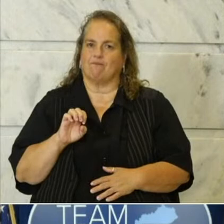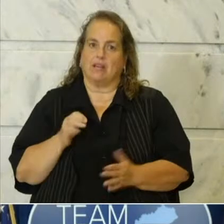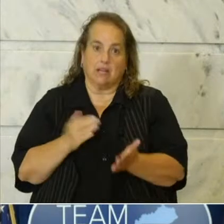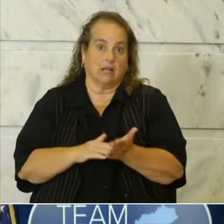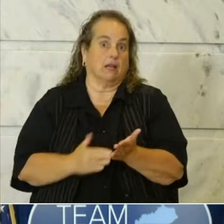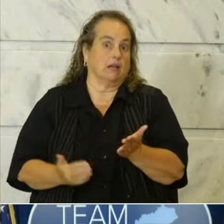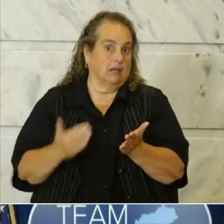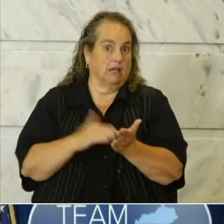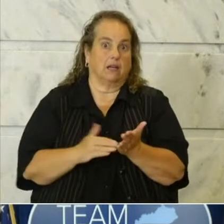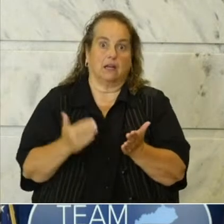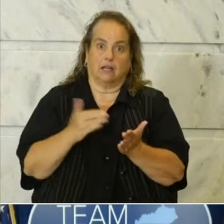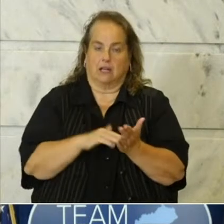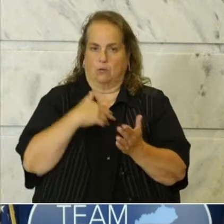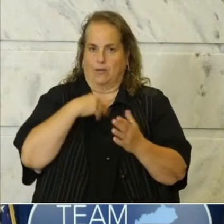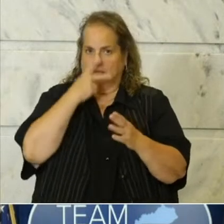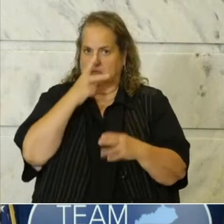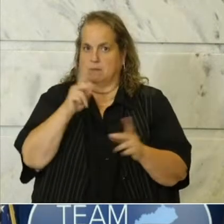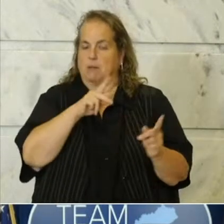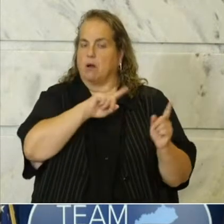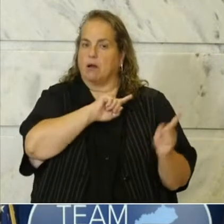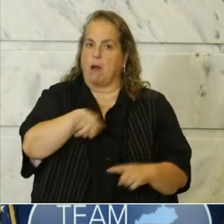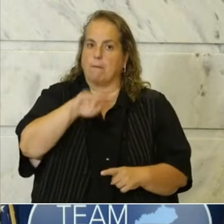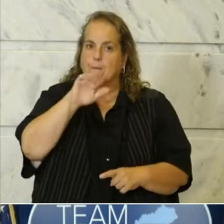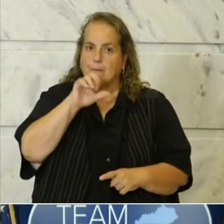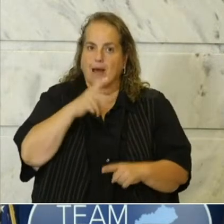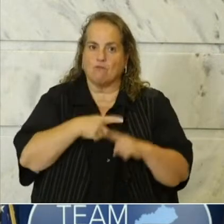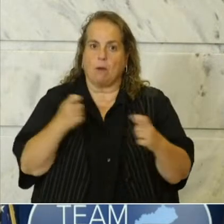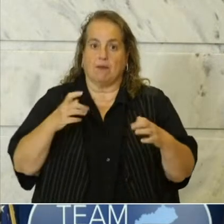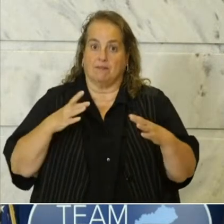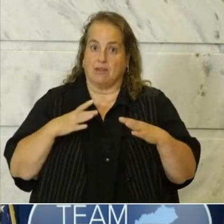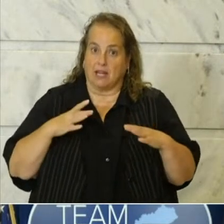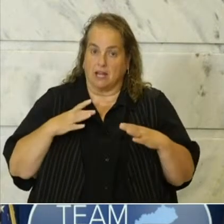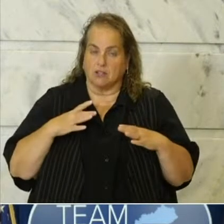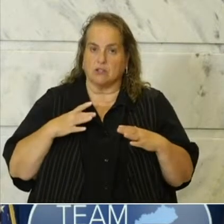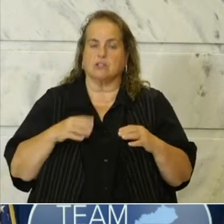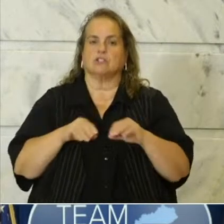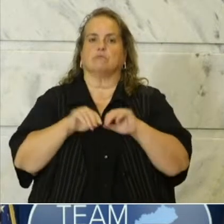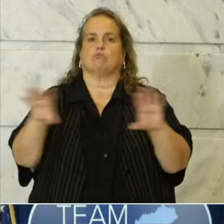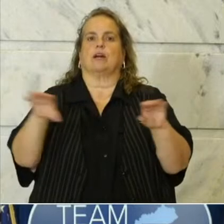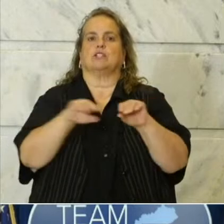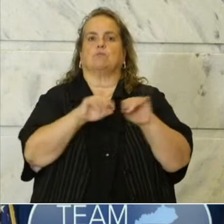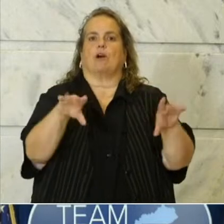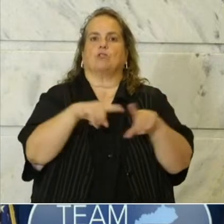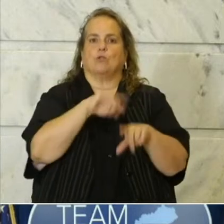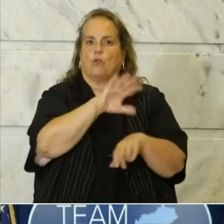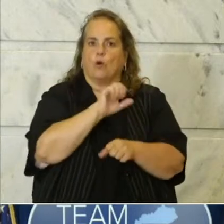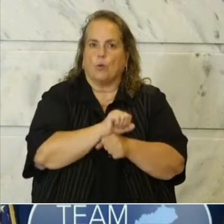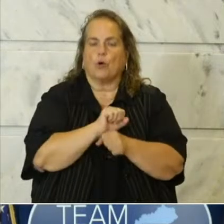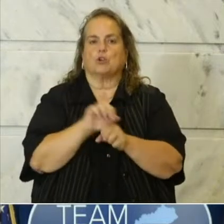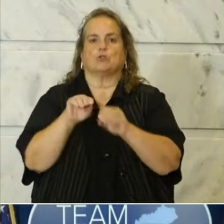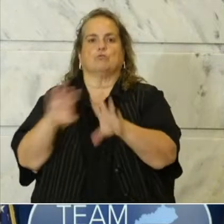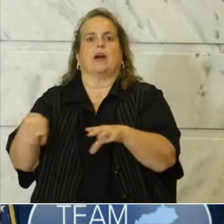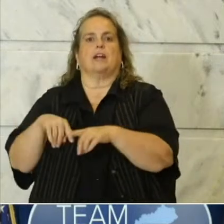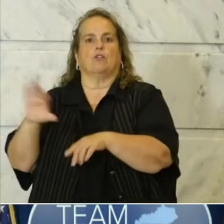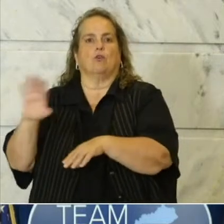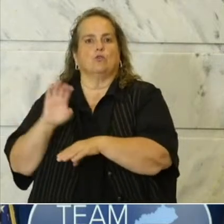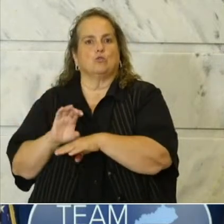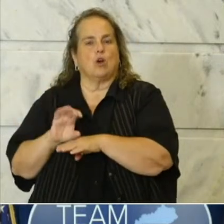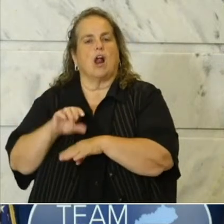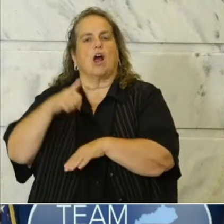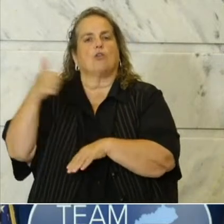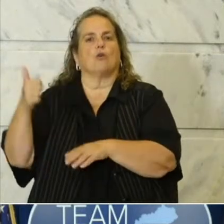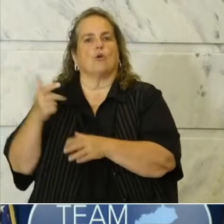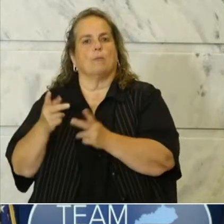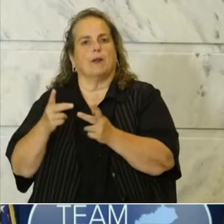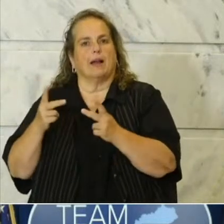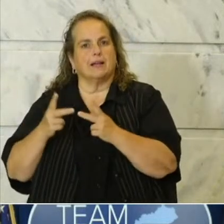again, we've now seen people come back from these vacations and spread it in their work, in their church, and in other places, in